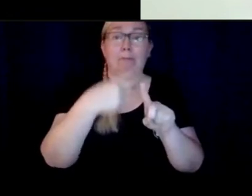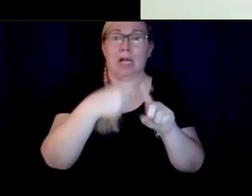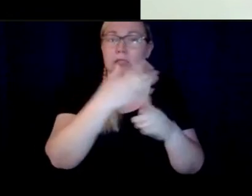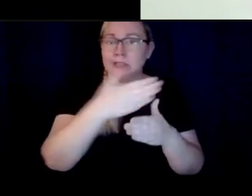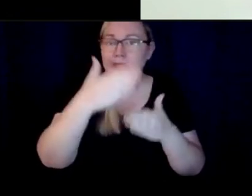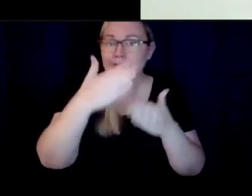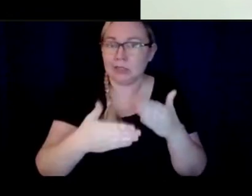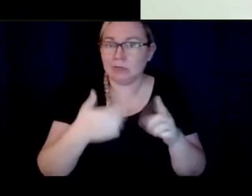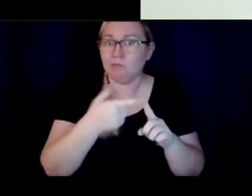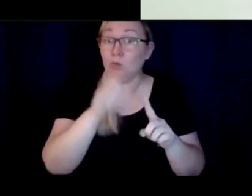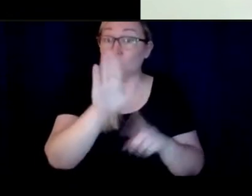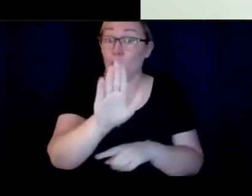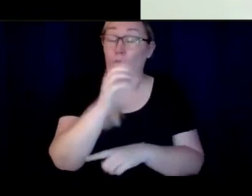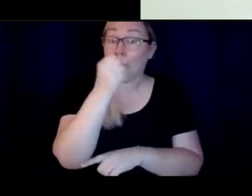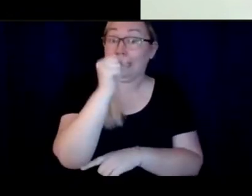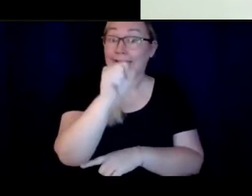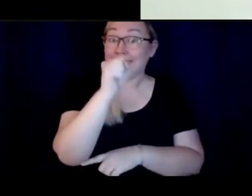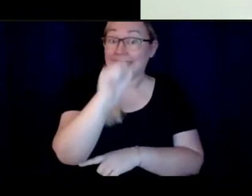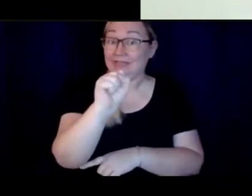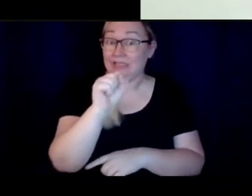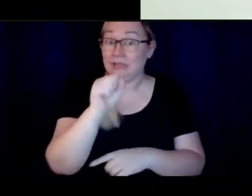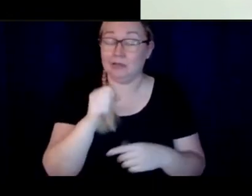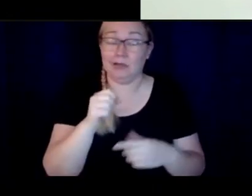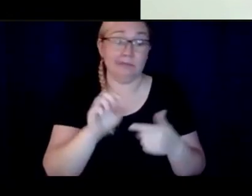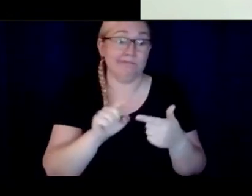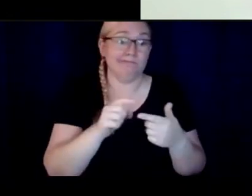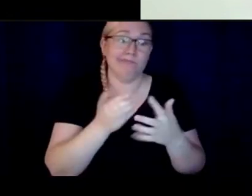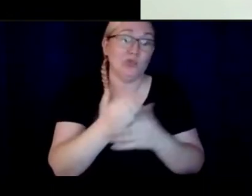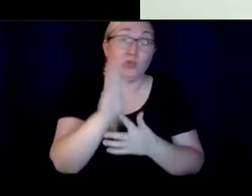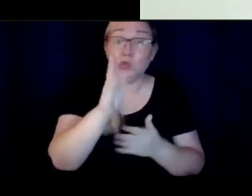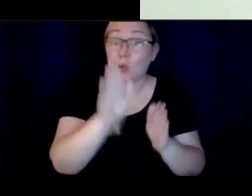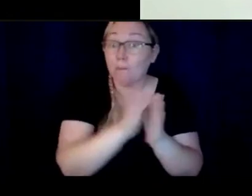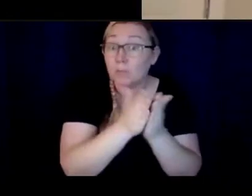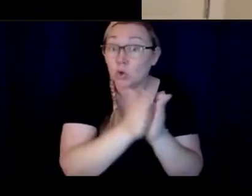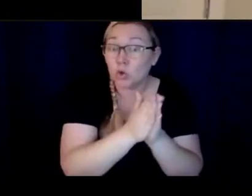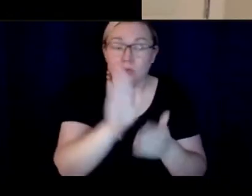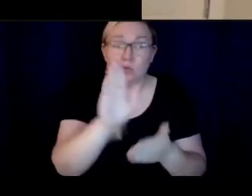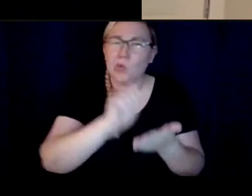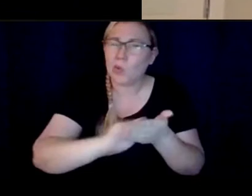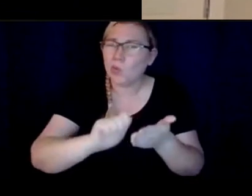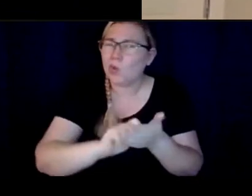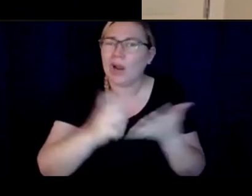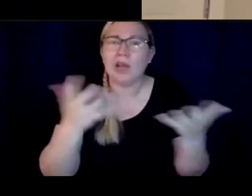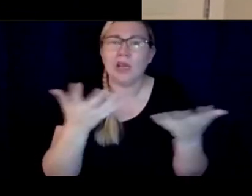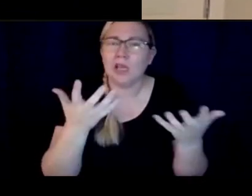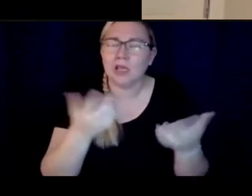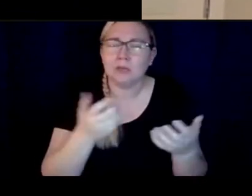from your activism through the book, through your writing? Yeah, I think,